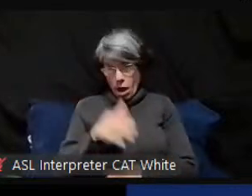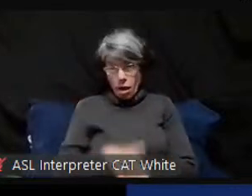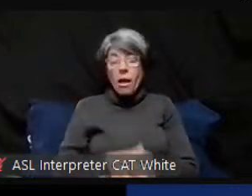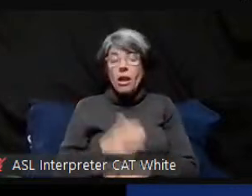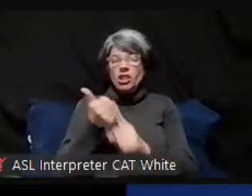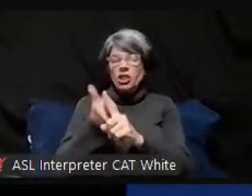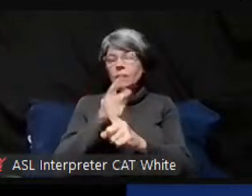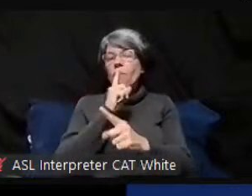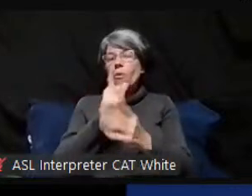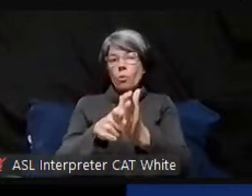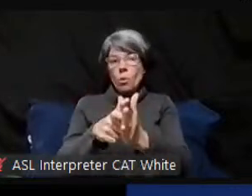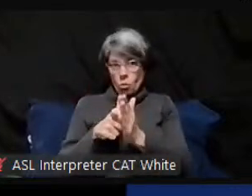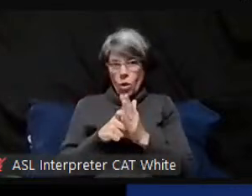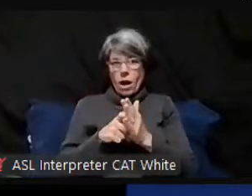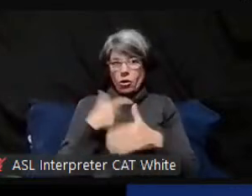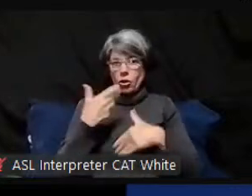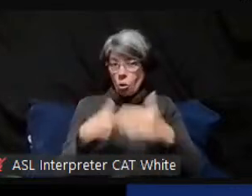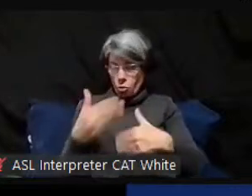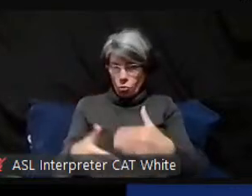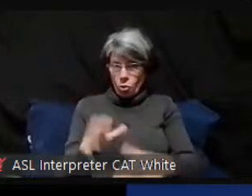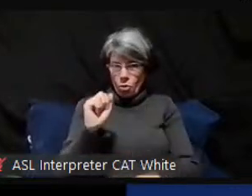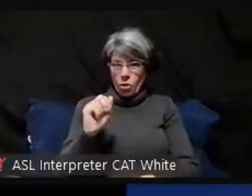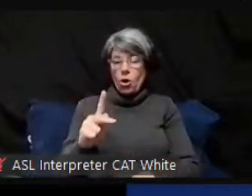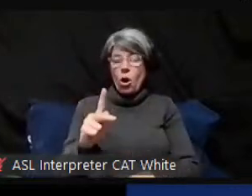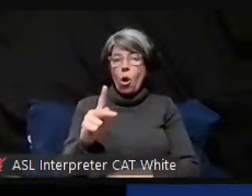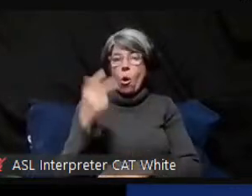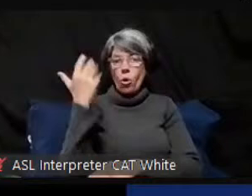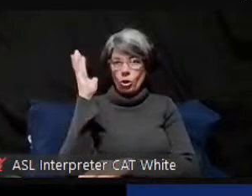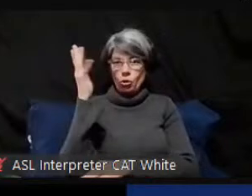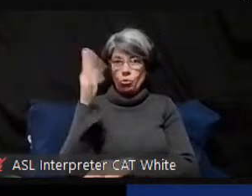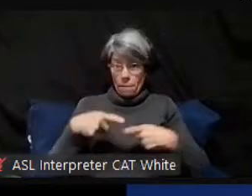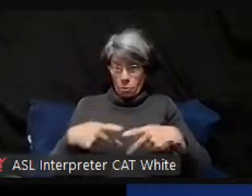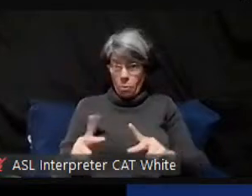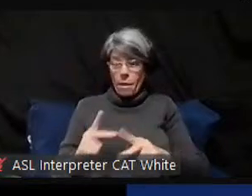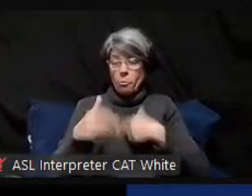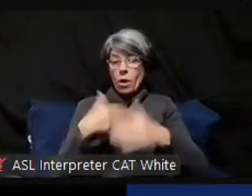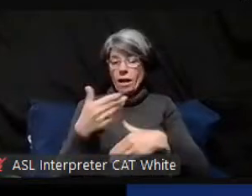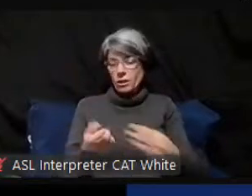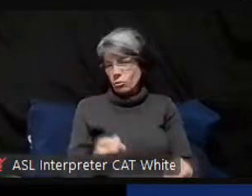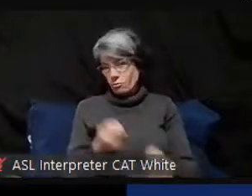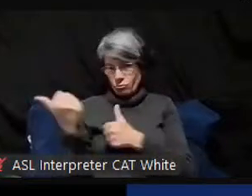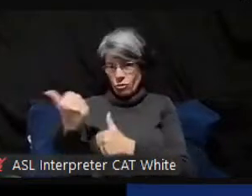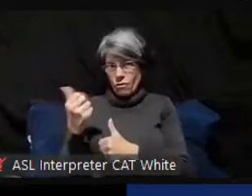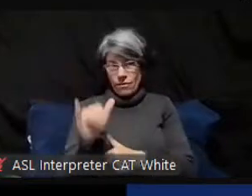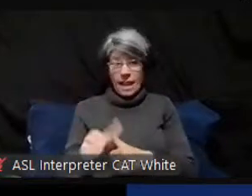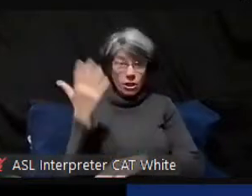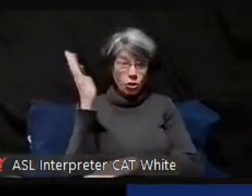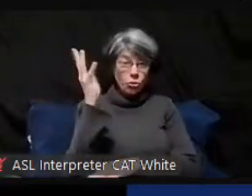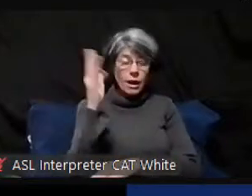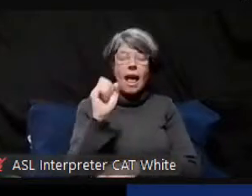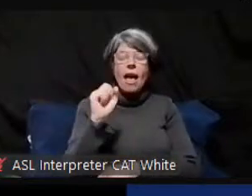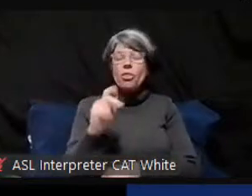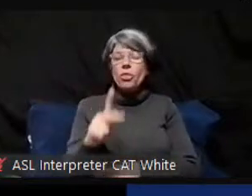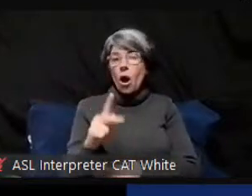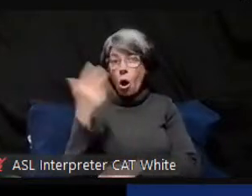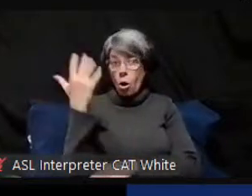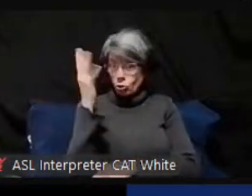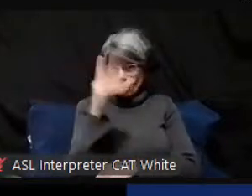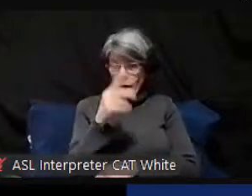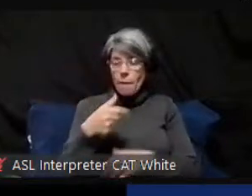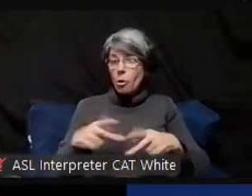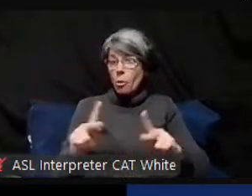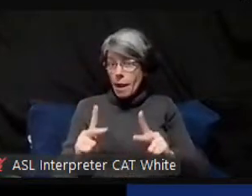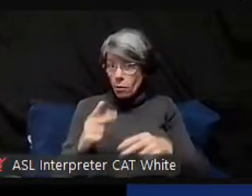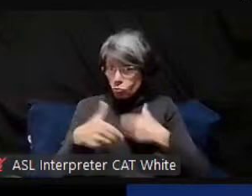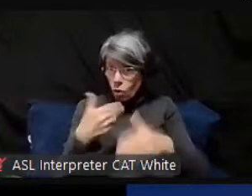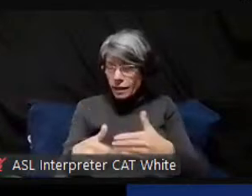be required to go through the oak tree permit process in order to remove that tree. And the oak tree permit process does have